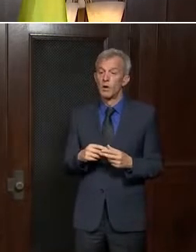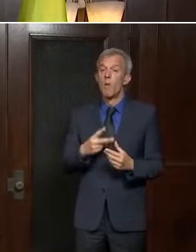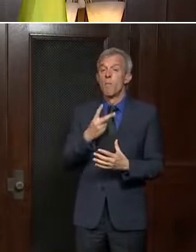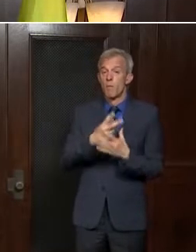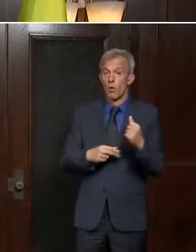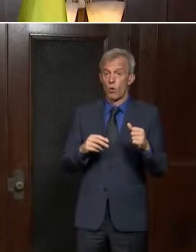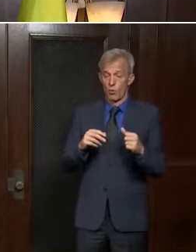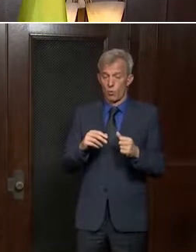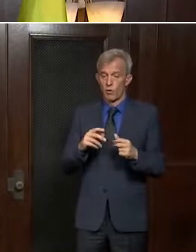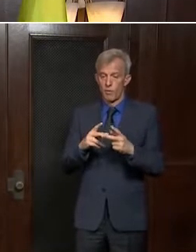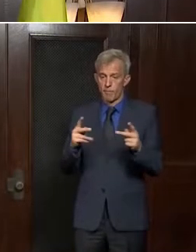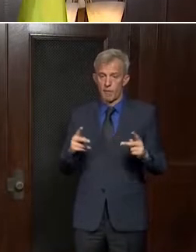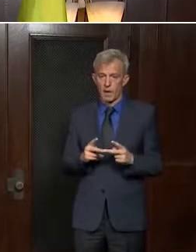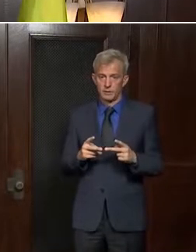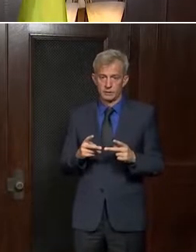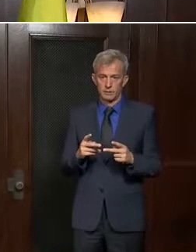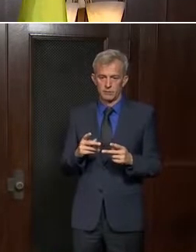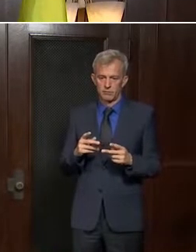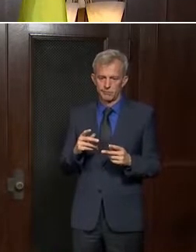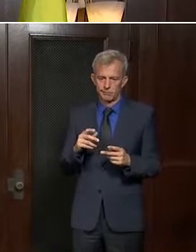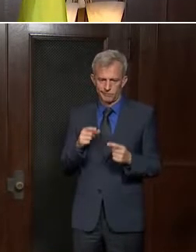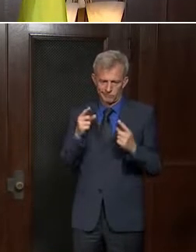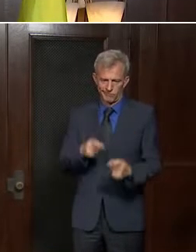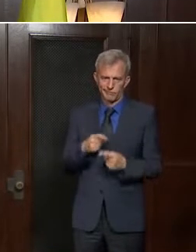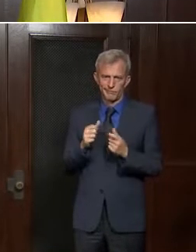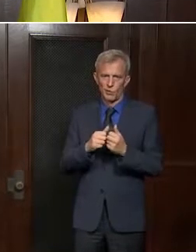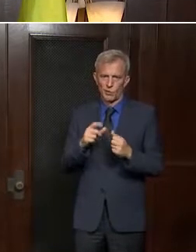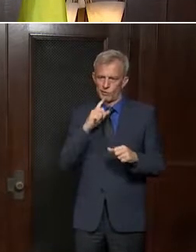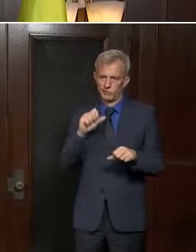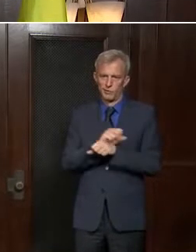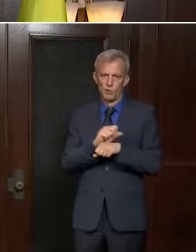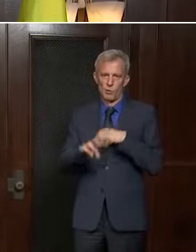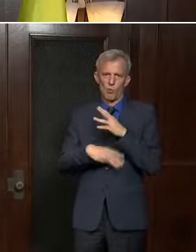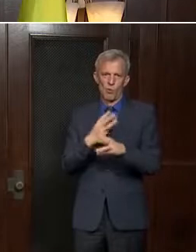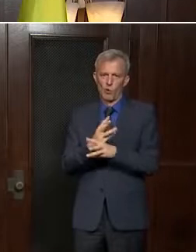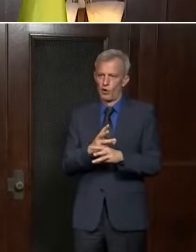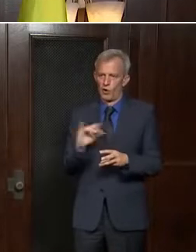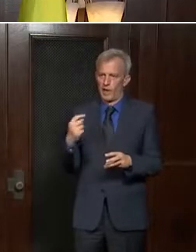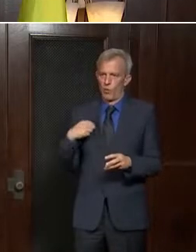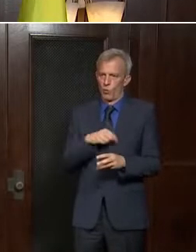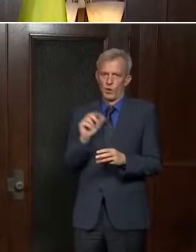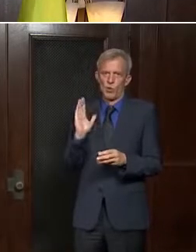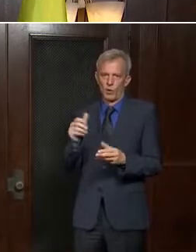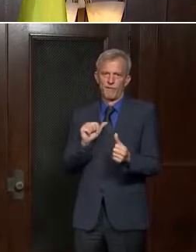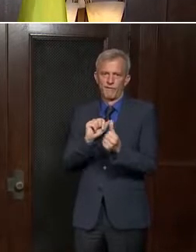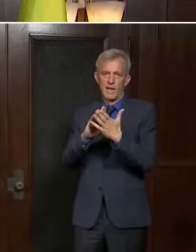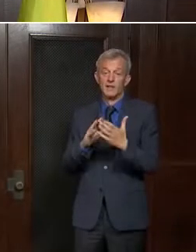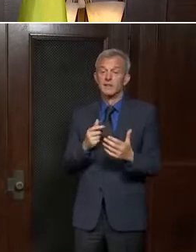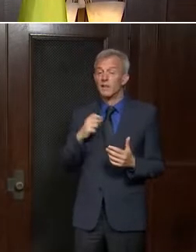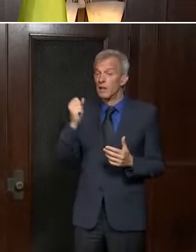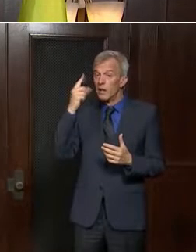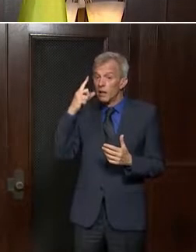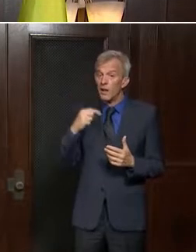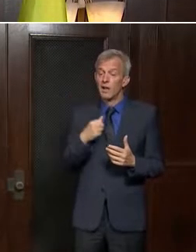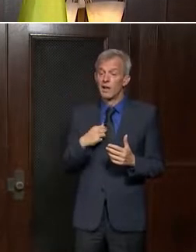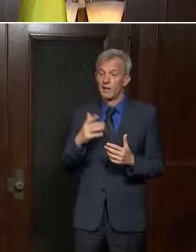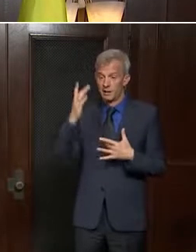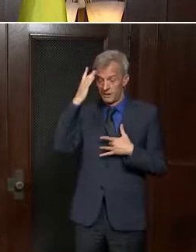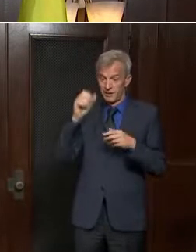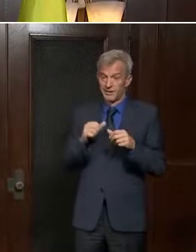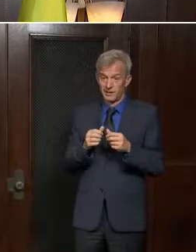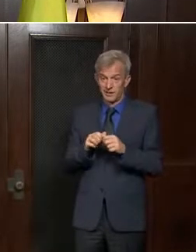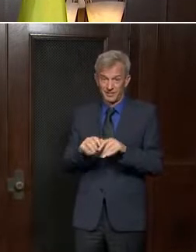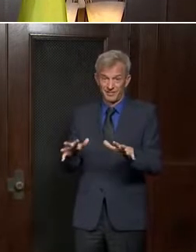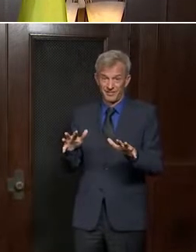with the reality we all will deal with. Even after this wave of infections ends, the threat of another wave doesn't go away for all of us